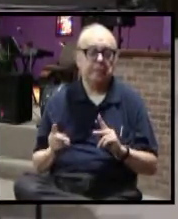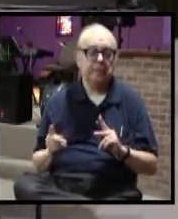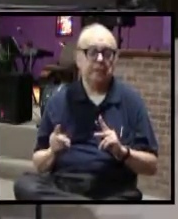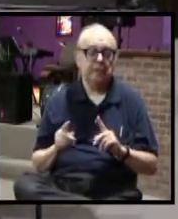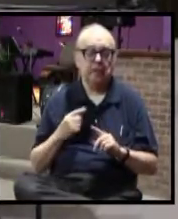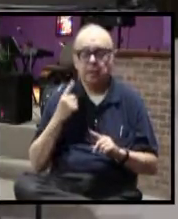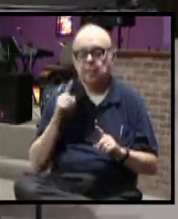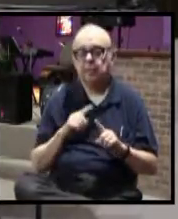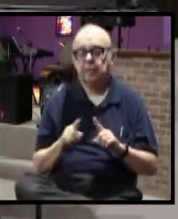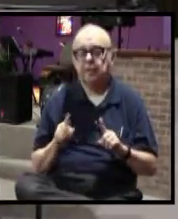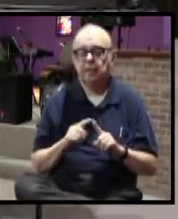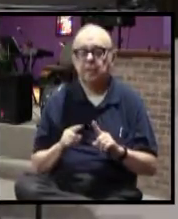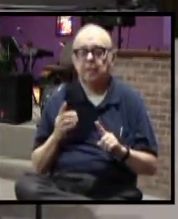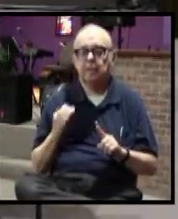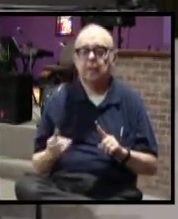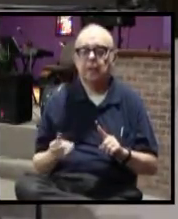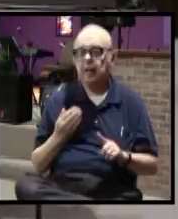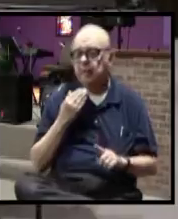strange.